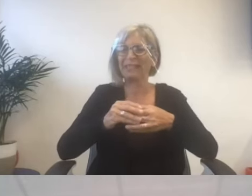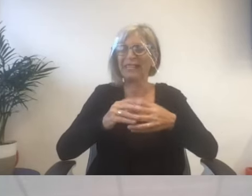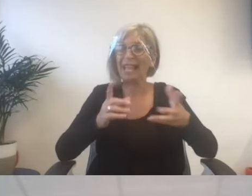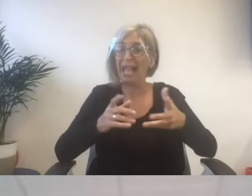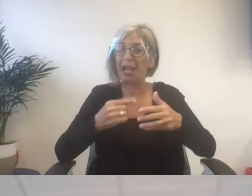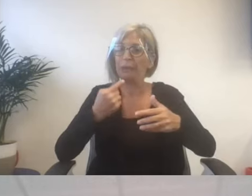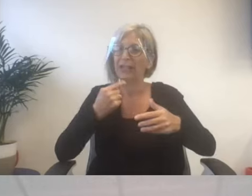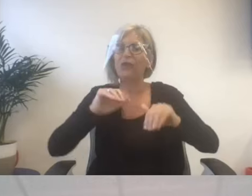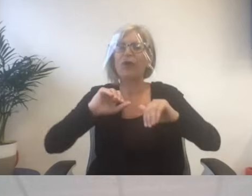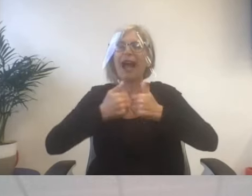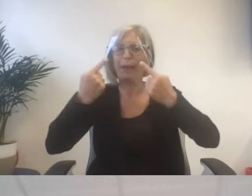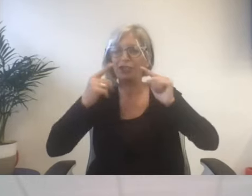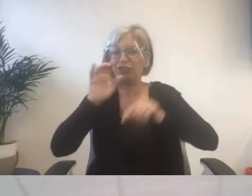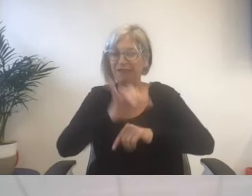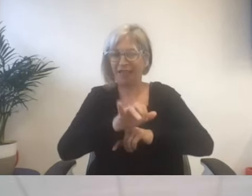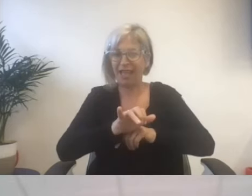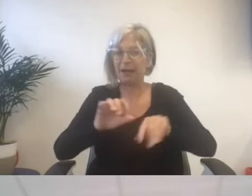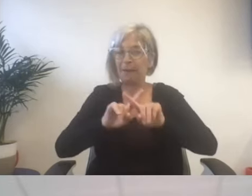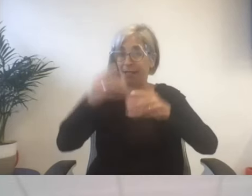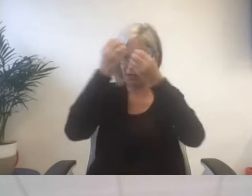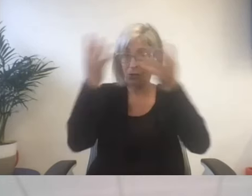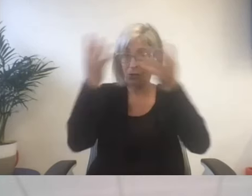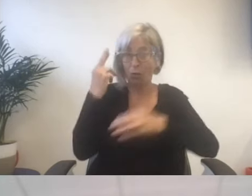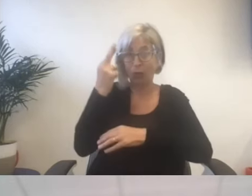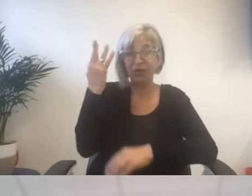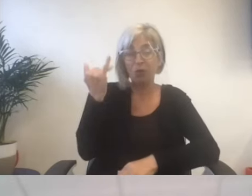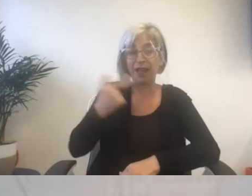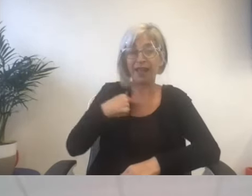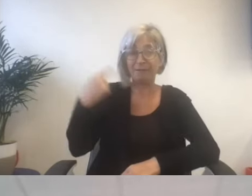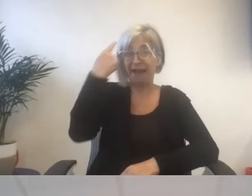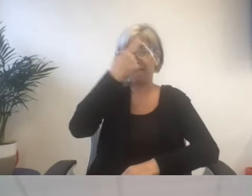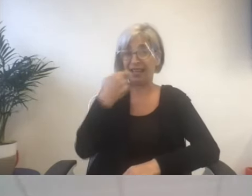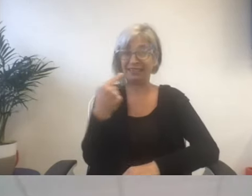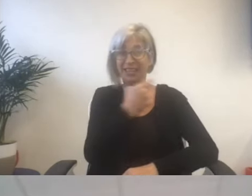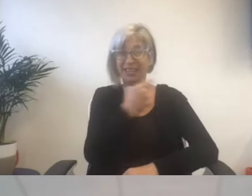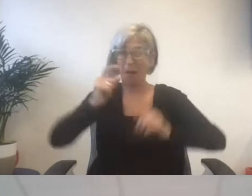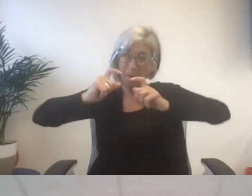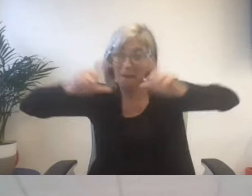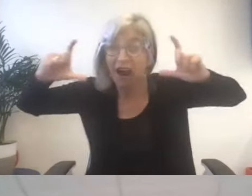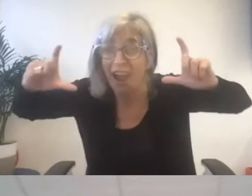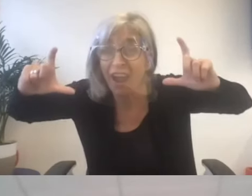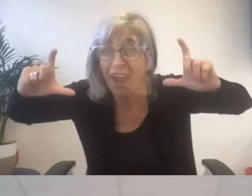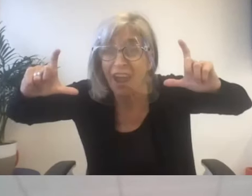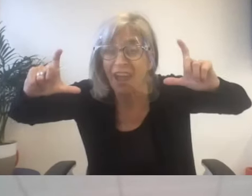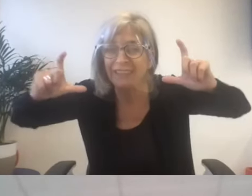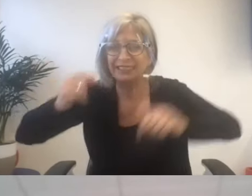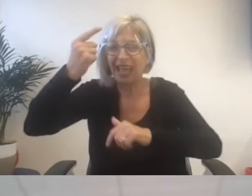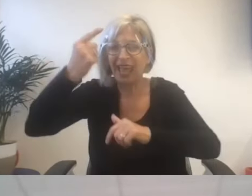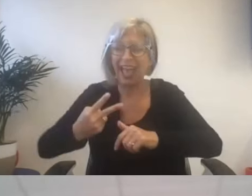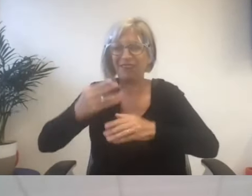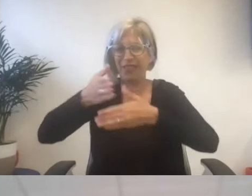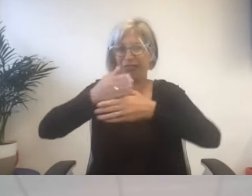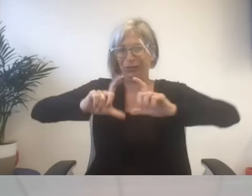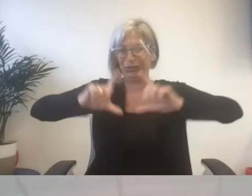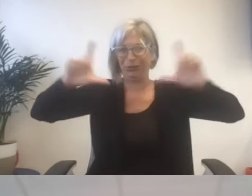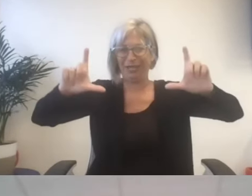achieve that in a little bit. I did want to let you know the reason that I have my face up here as big as it is. It only takes up half the screen because